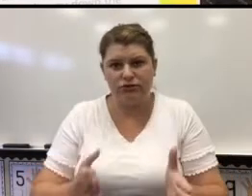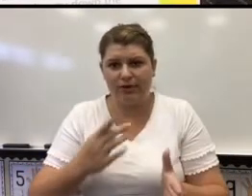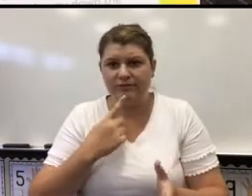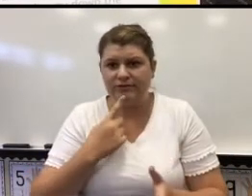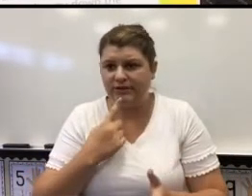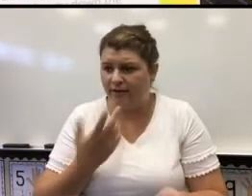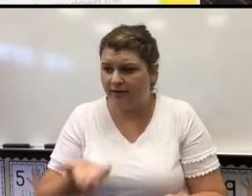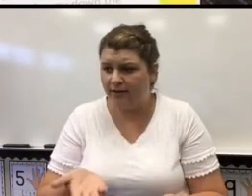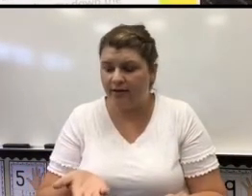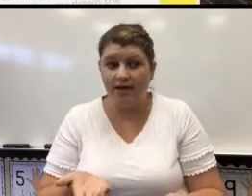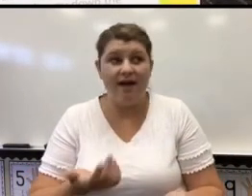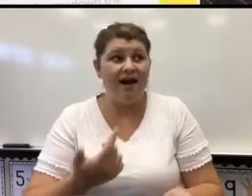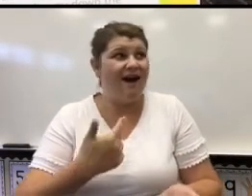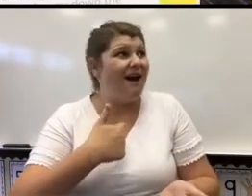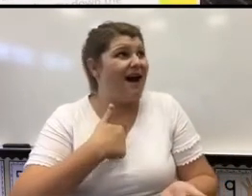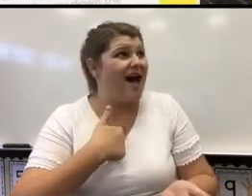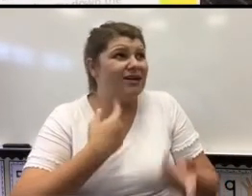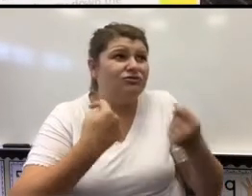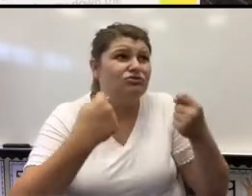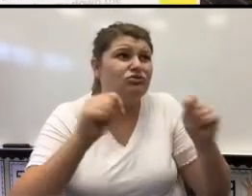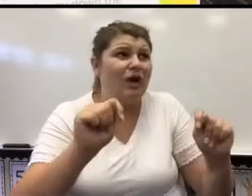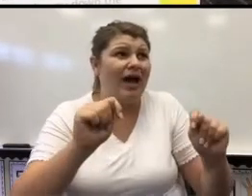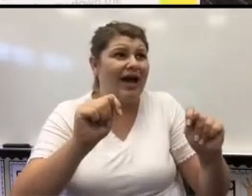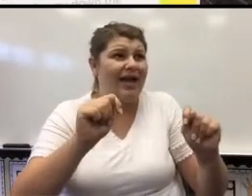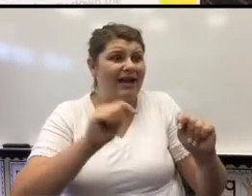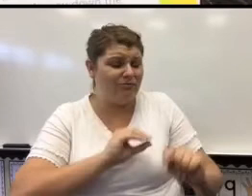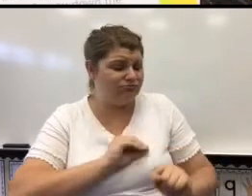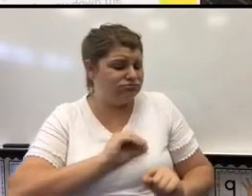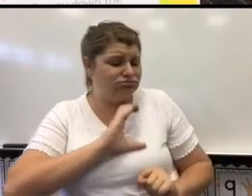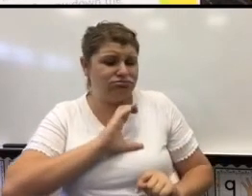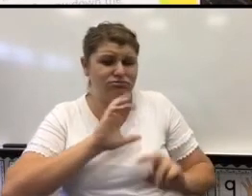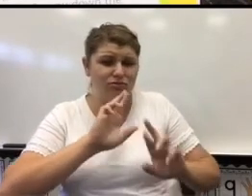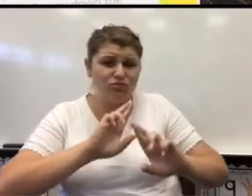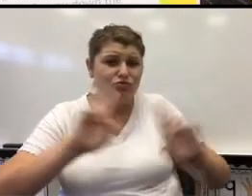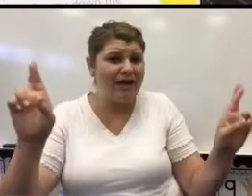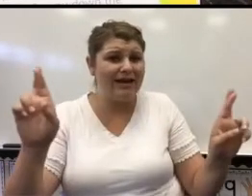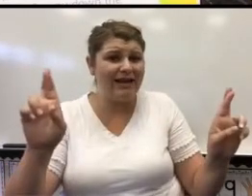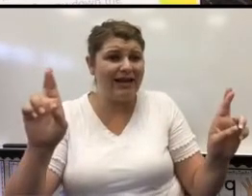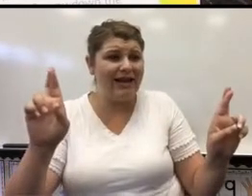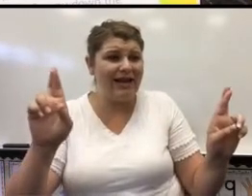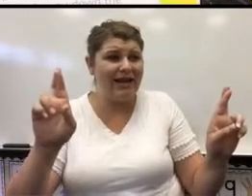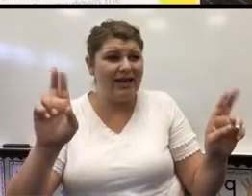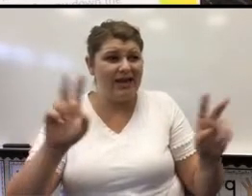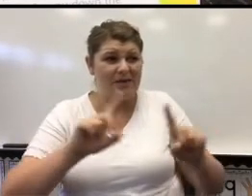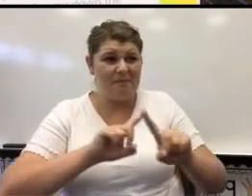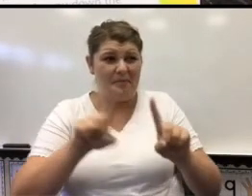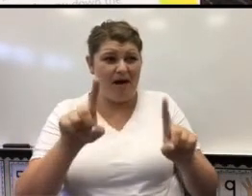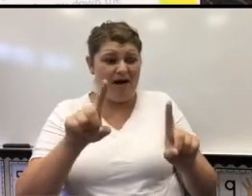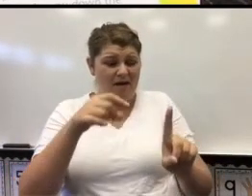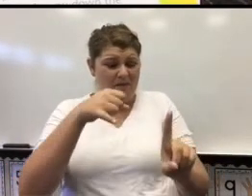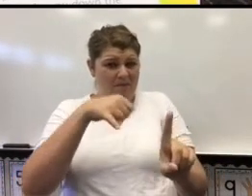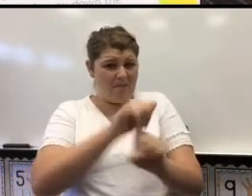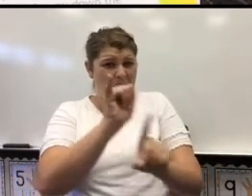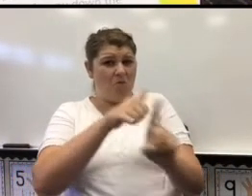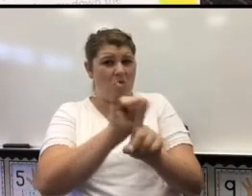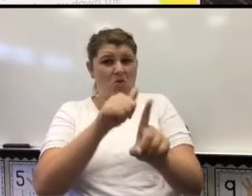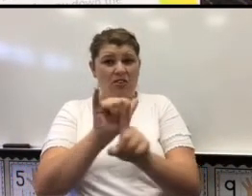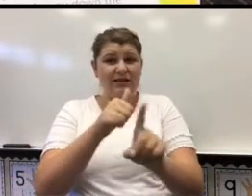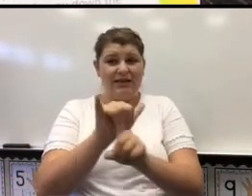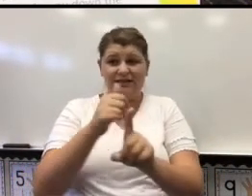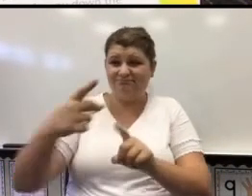positive energy guy? Joy asked. I did everything you said. I fueled up with positive